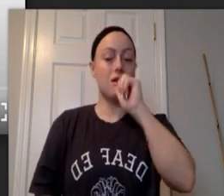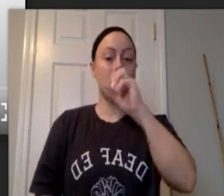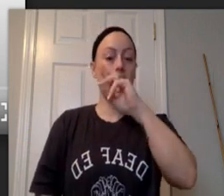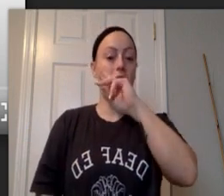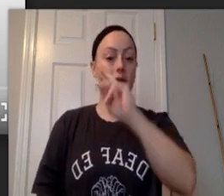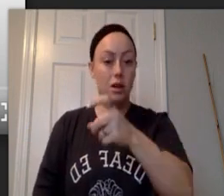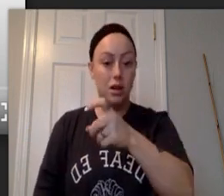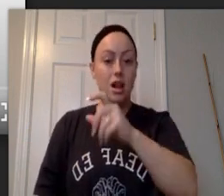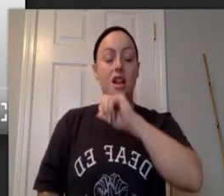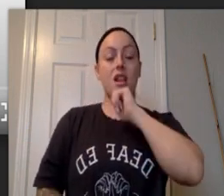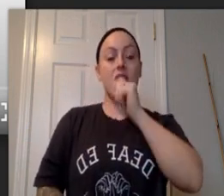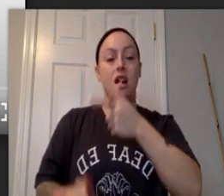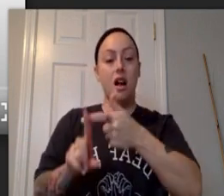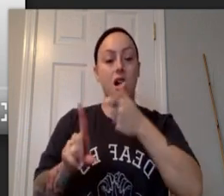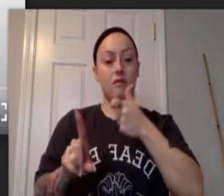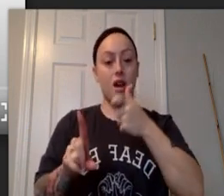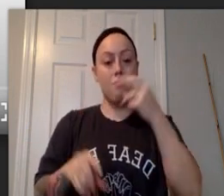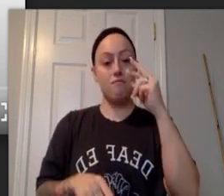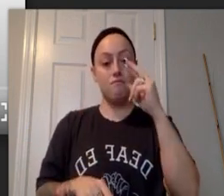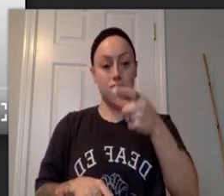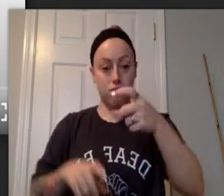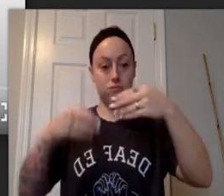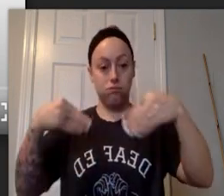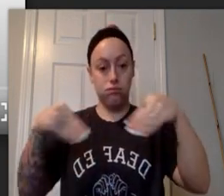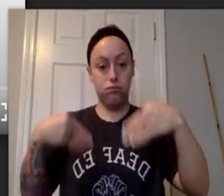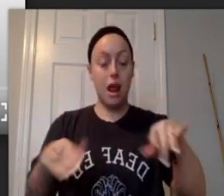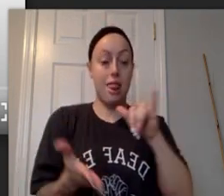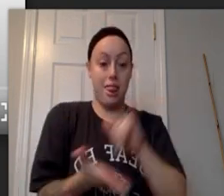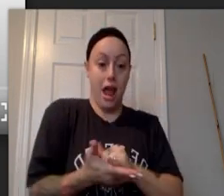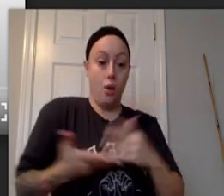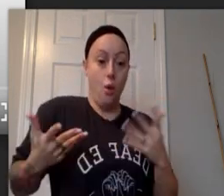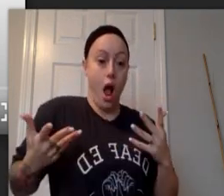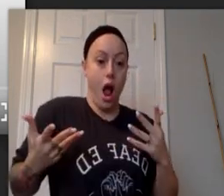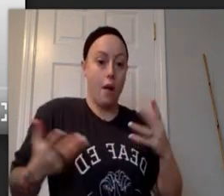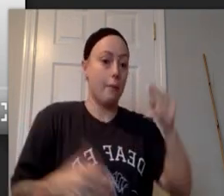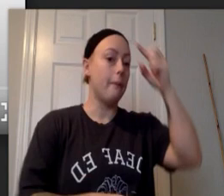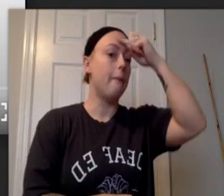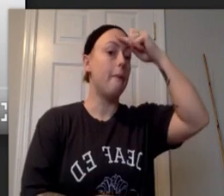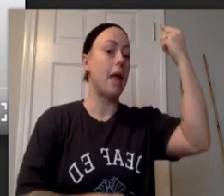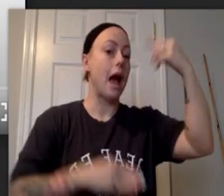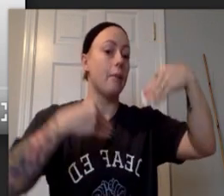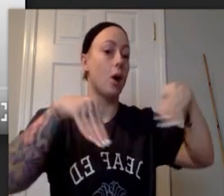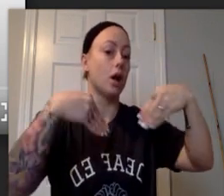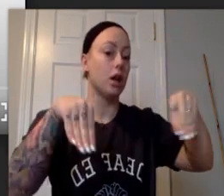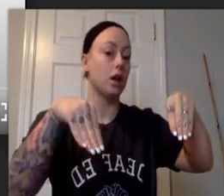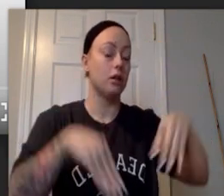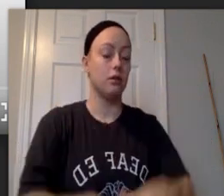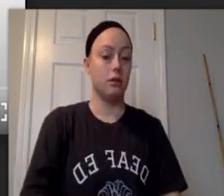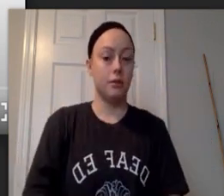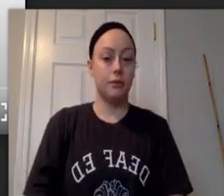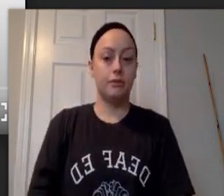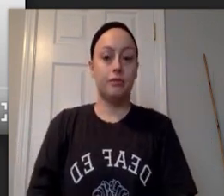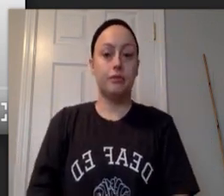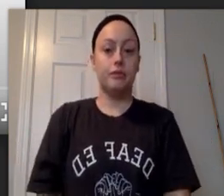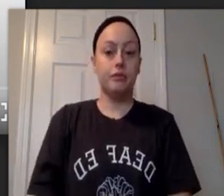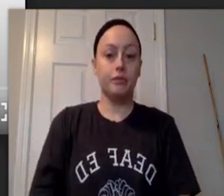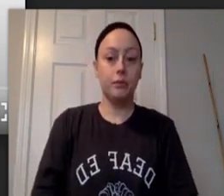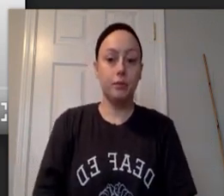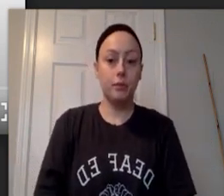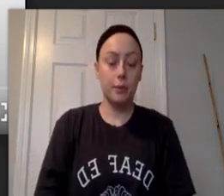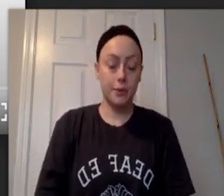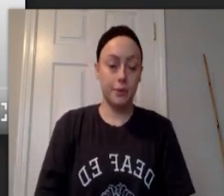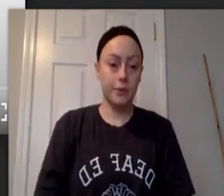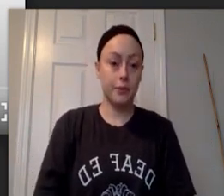a pharmacy, it is the black market. Other factors that increase the risk of overdose are any period of